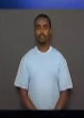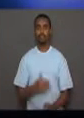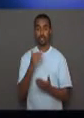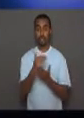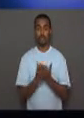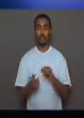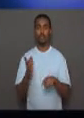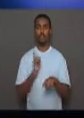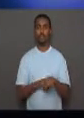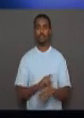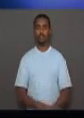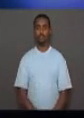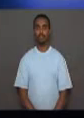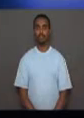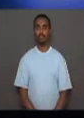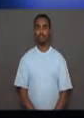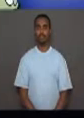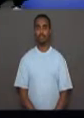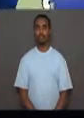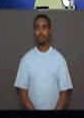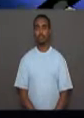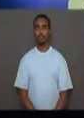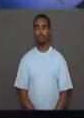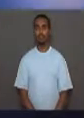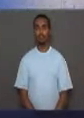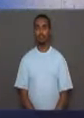Let's get back to our lesson.